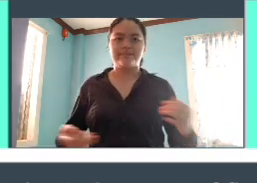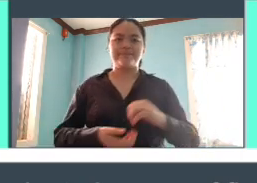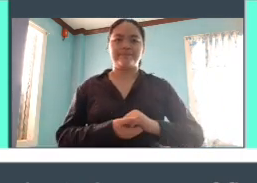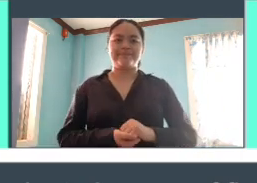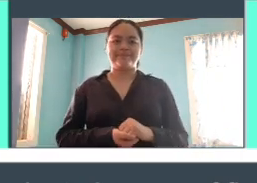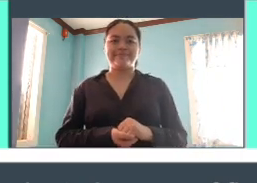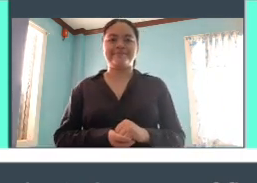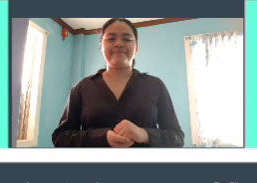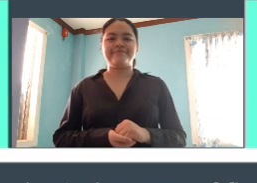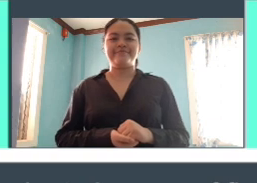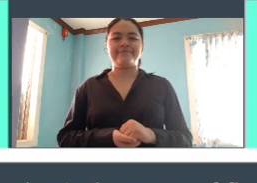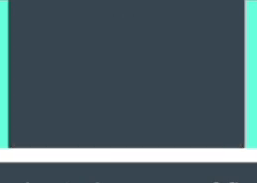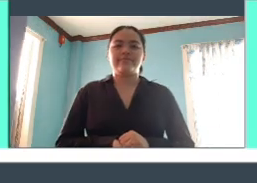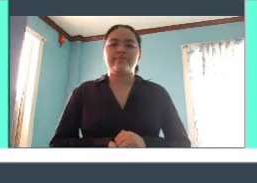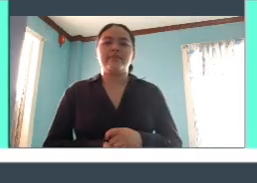plants.